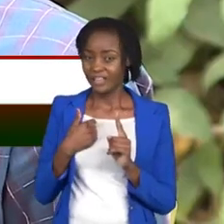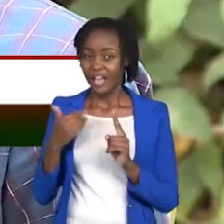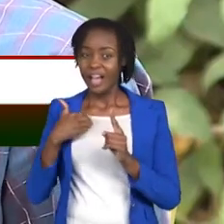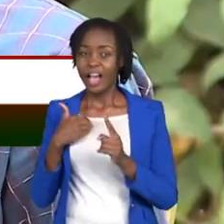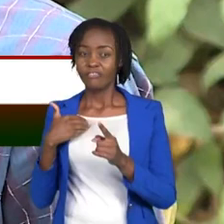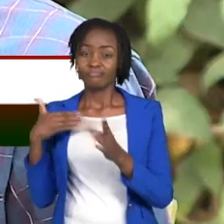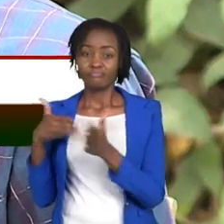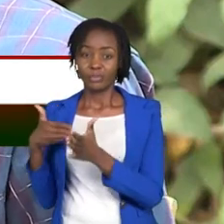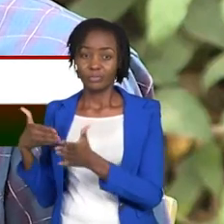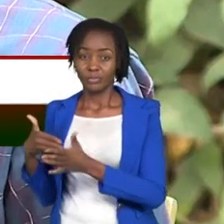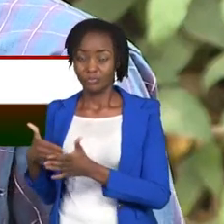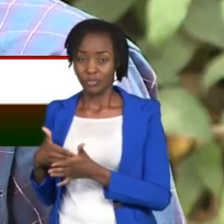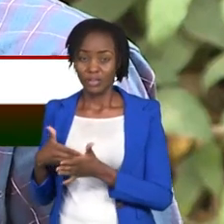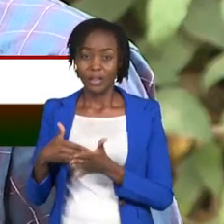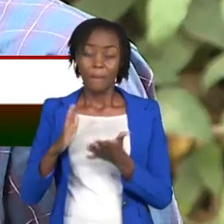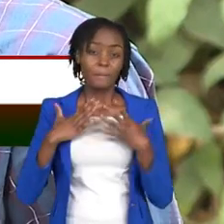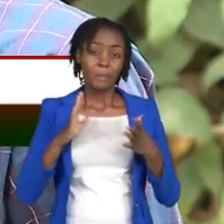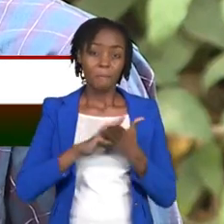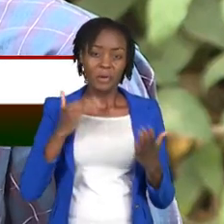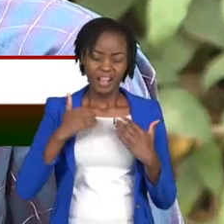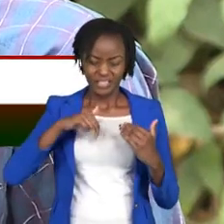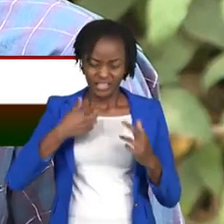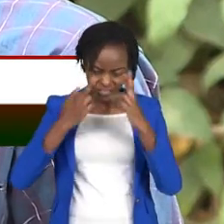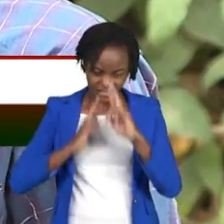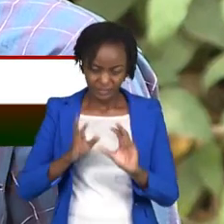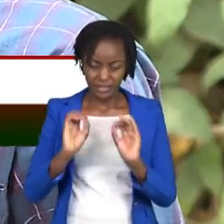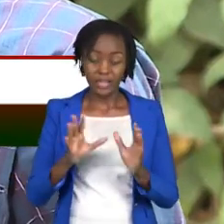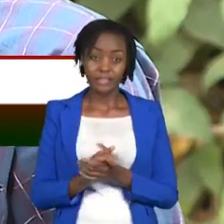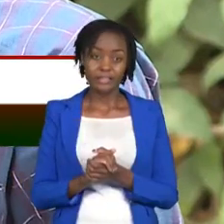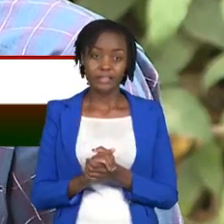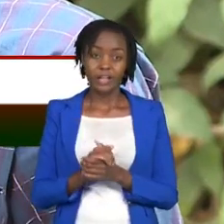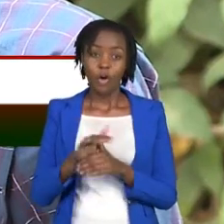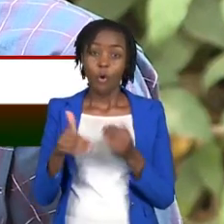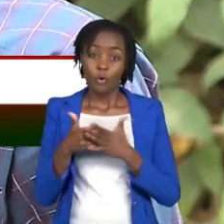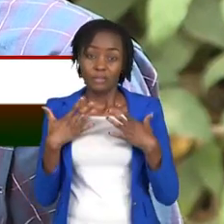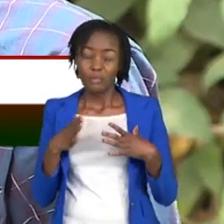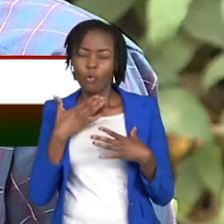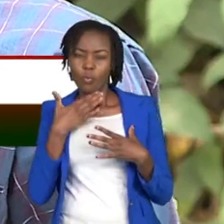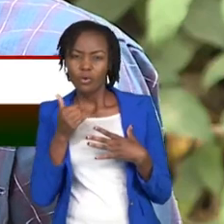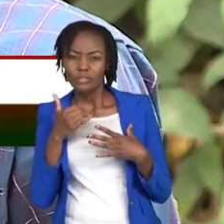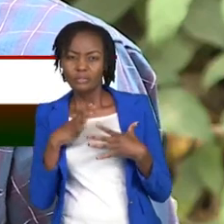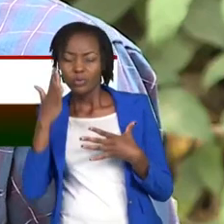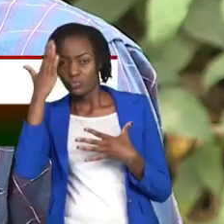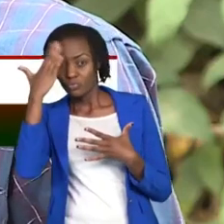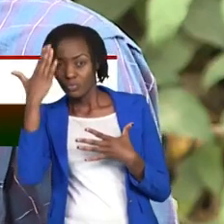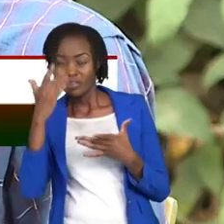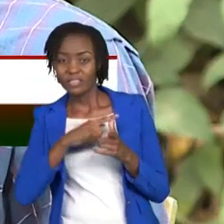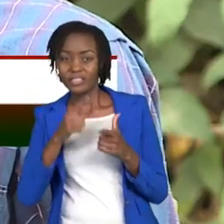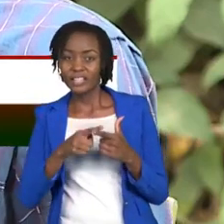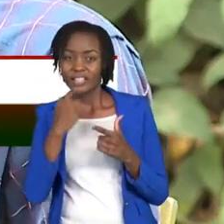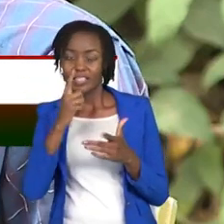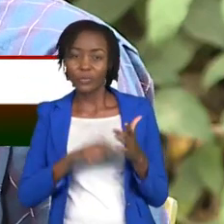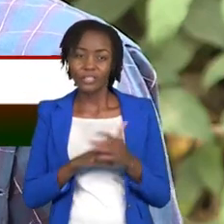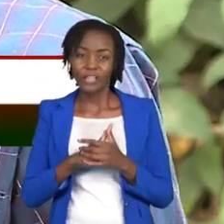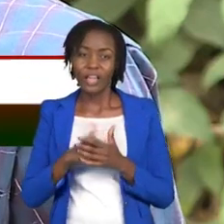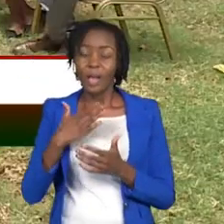self-worth and self-respect. If you tell me, I'll tell you, because everybody is trying to be recognized, my hero is my mom, because she goes